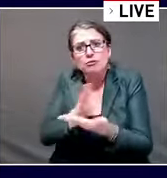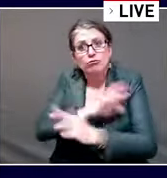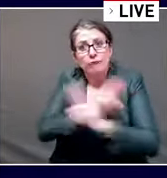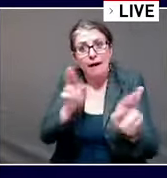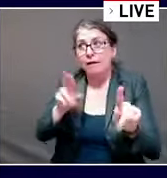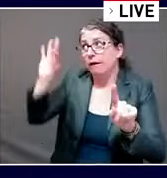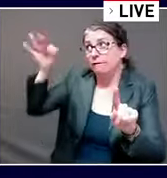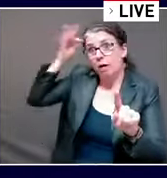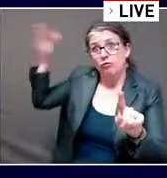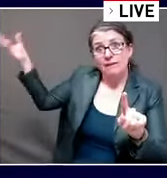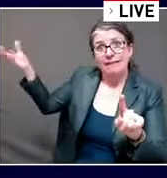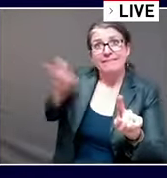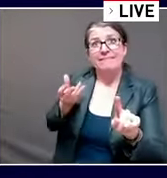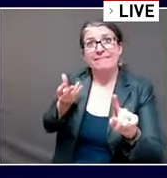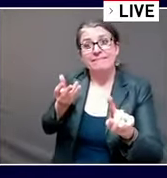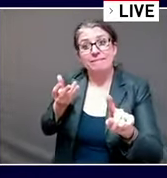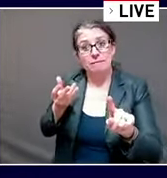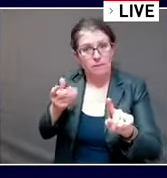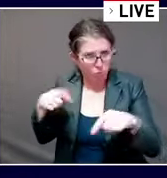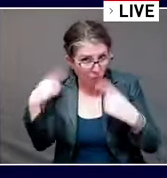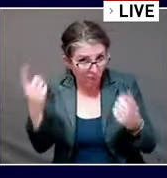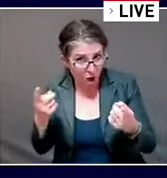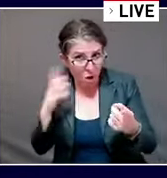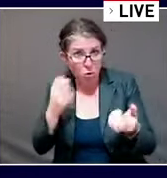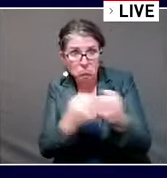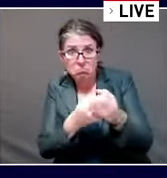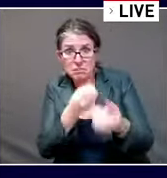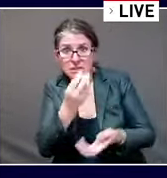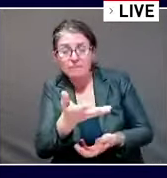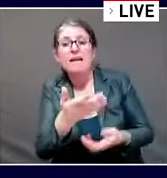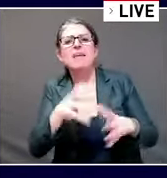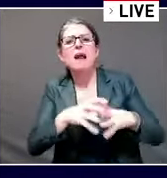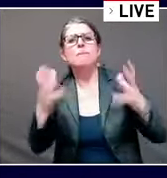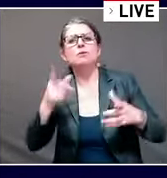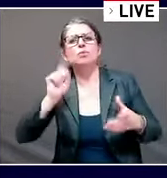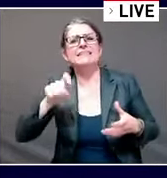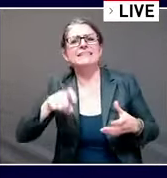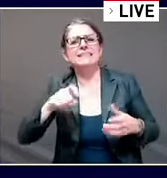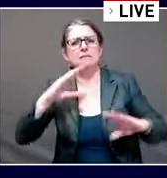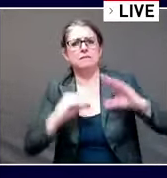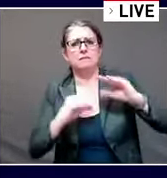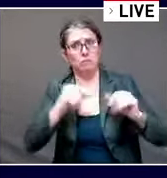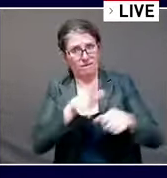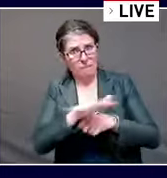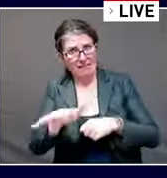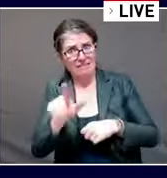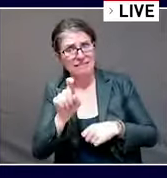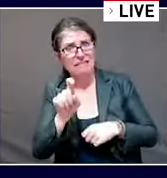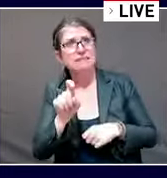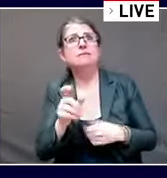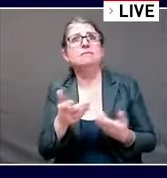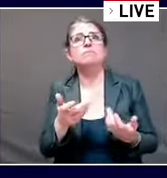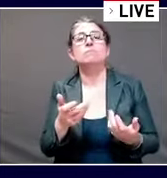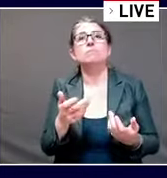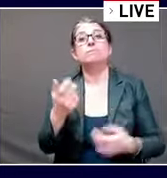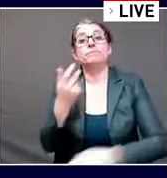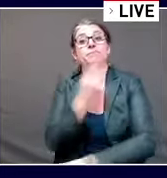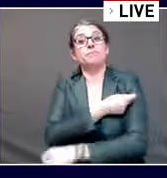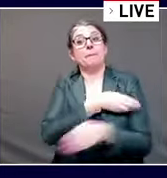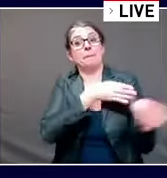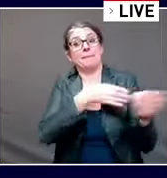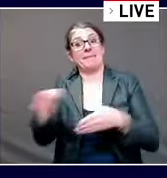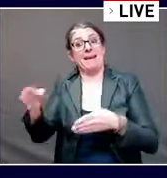want that to be? Sure, Charlie. Thus far, for our vaccine planning, Maine has received approximately